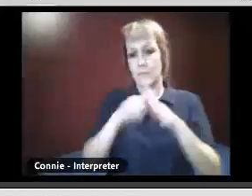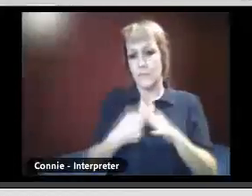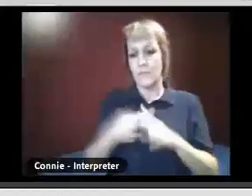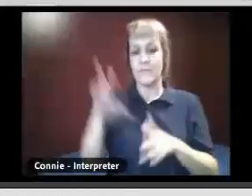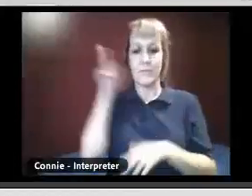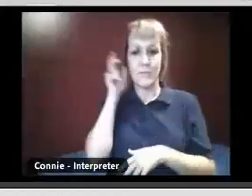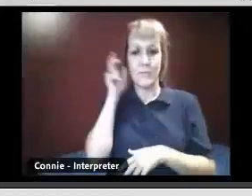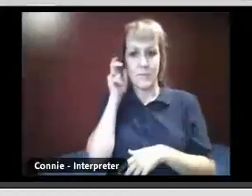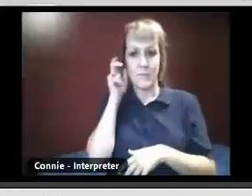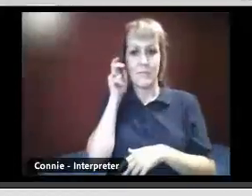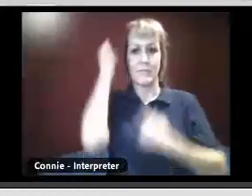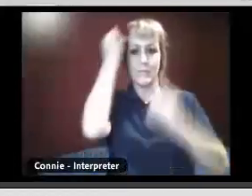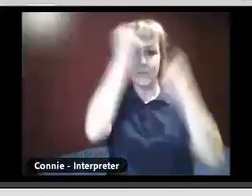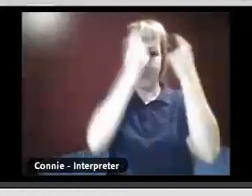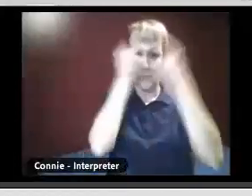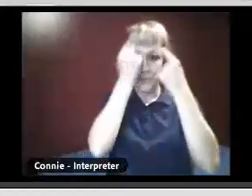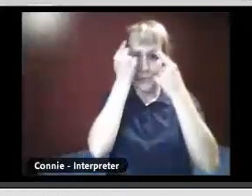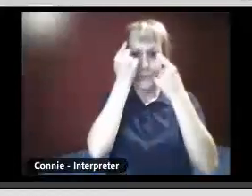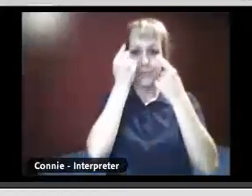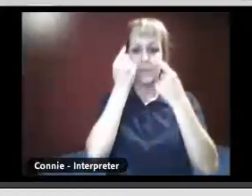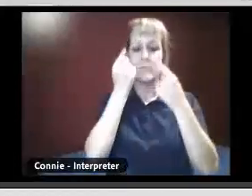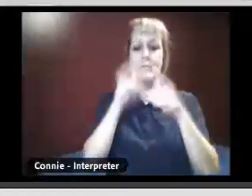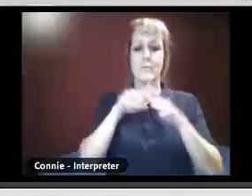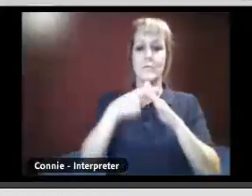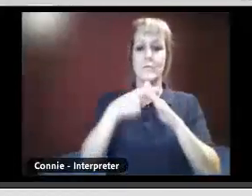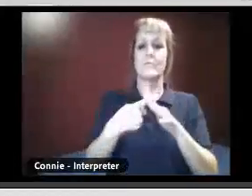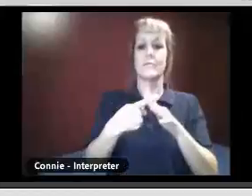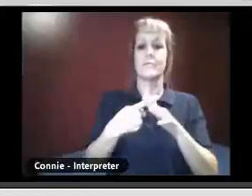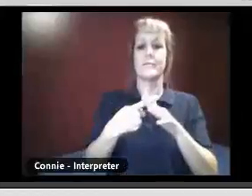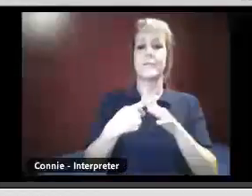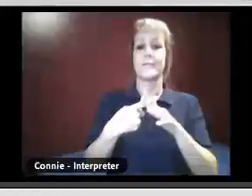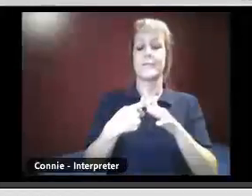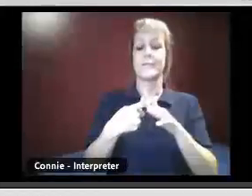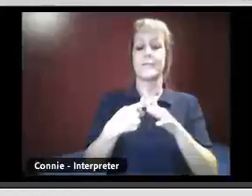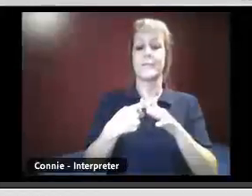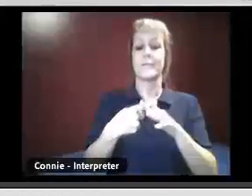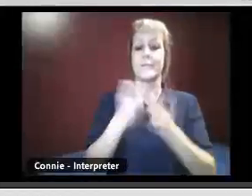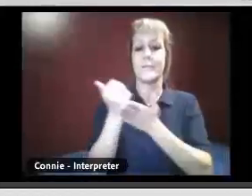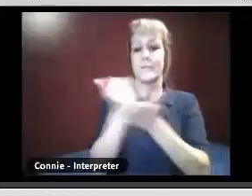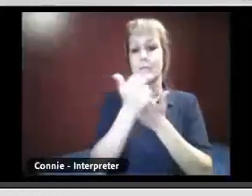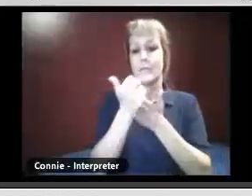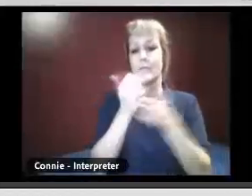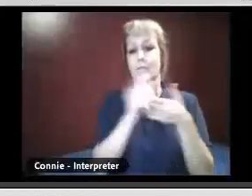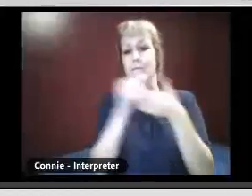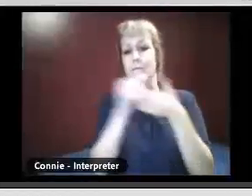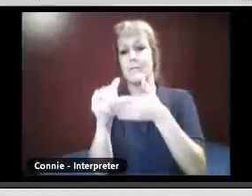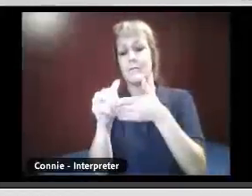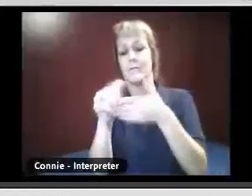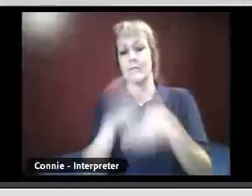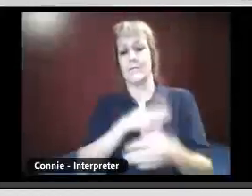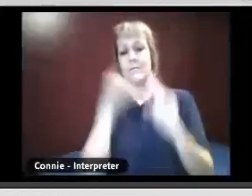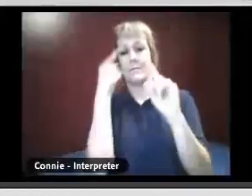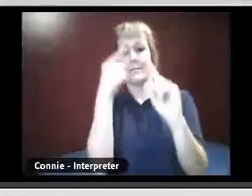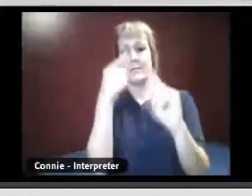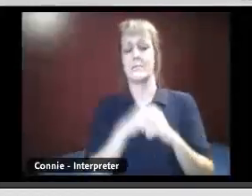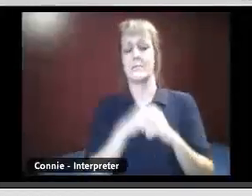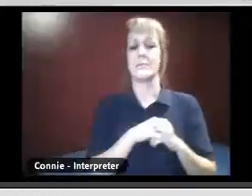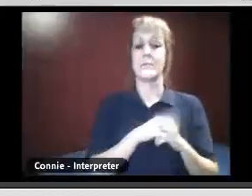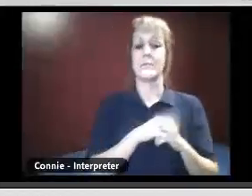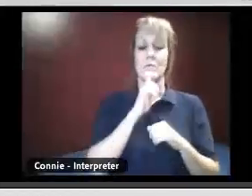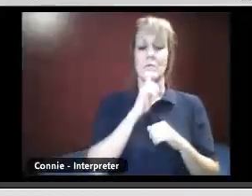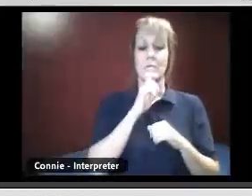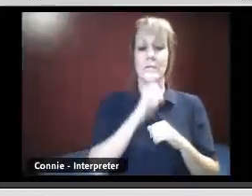get them to think, then you begin to help direct them towards your point of view. Because really, at the end